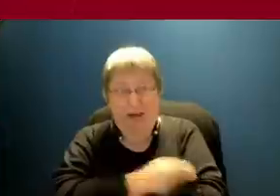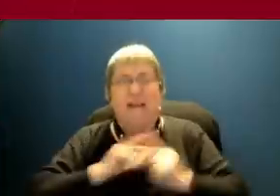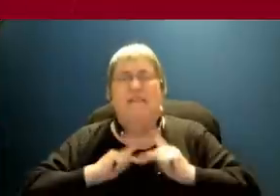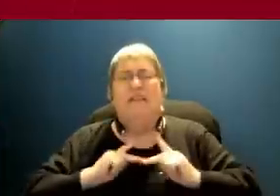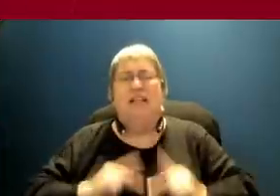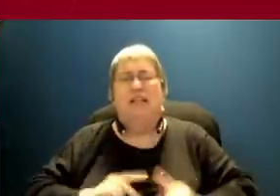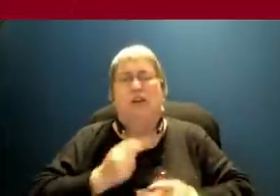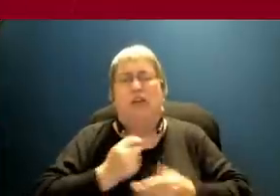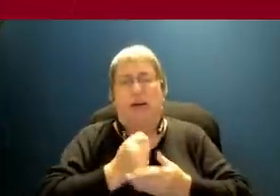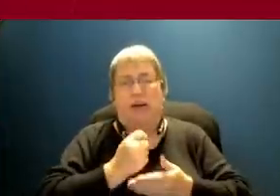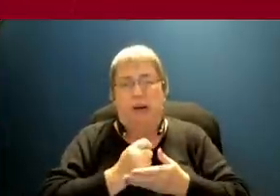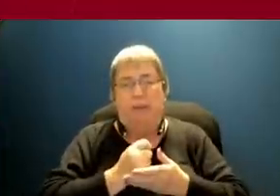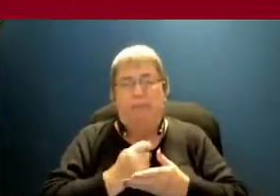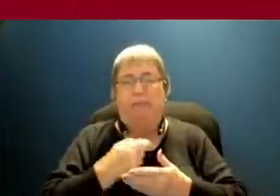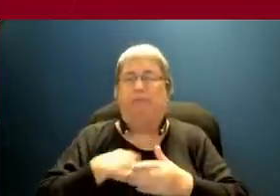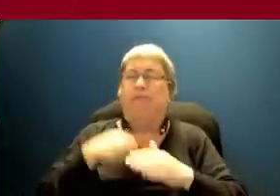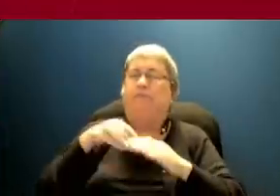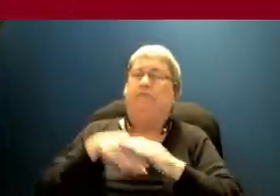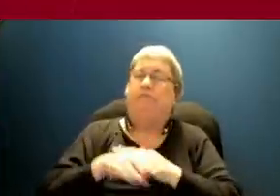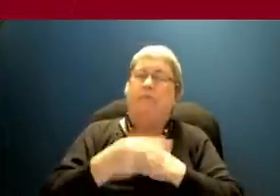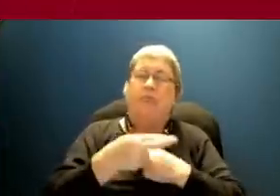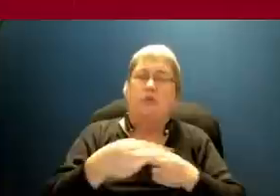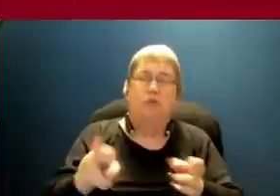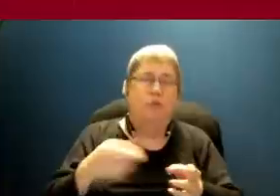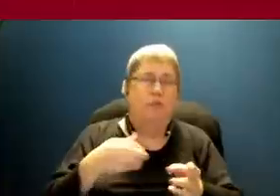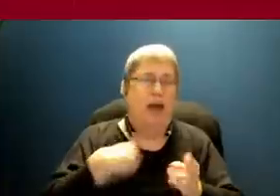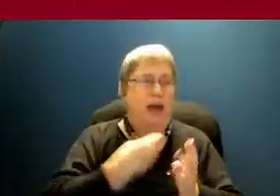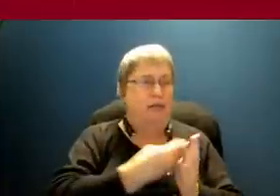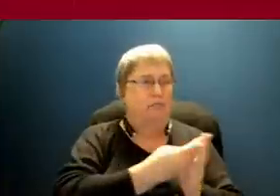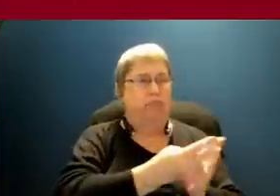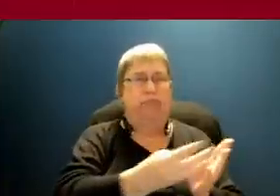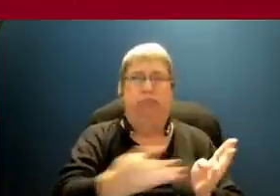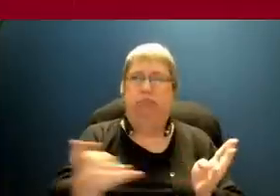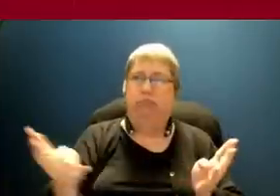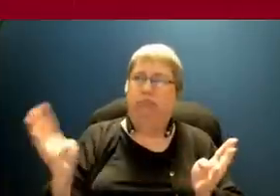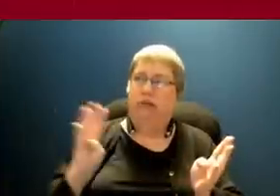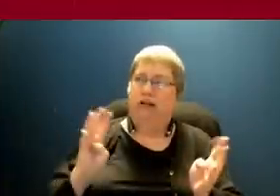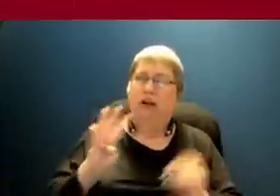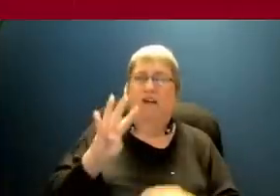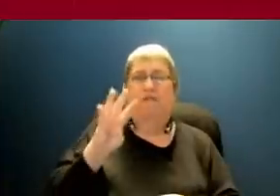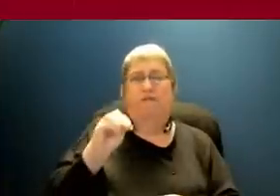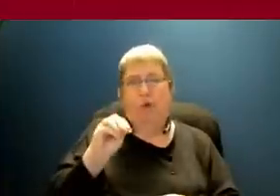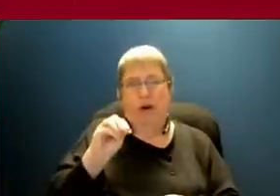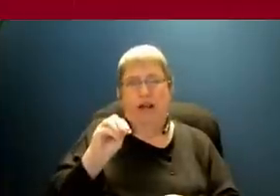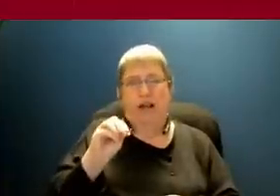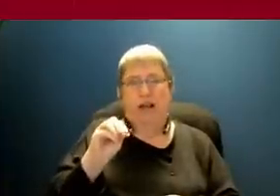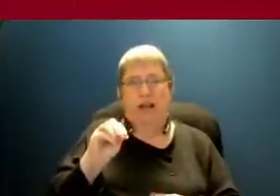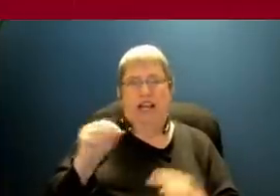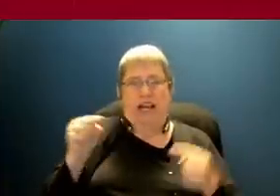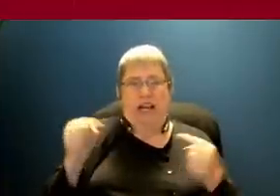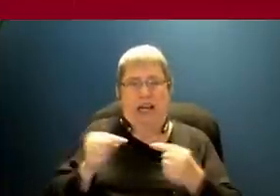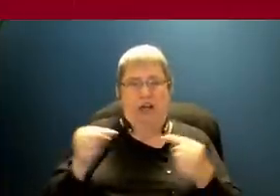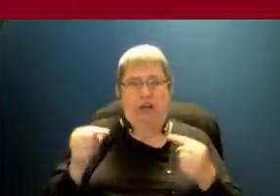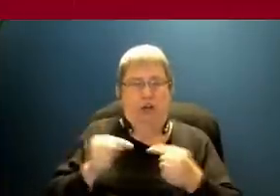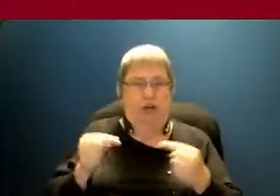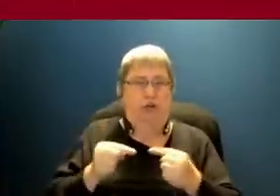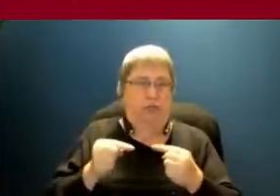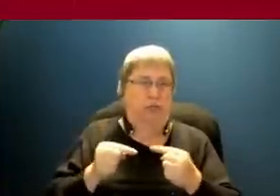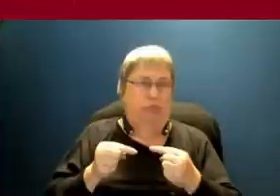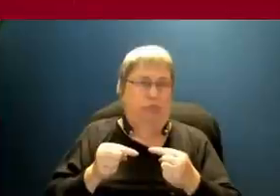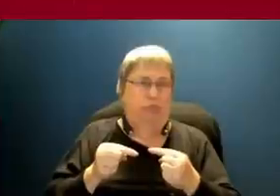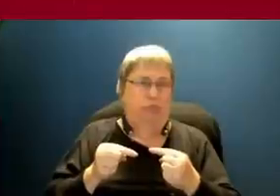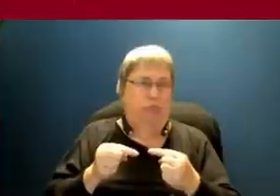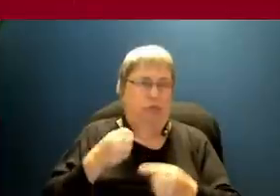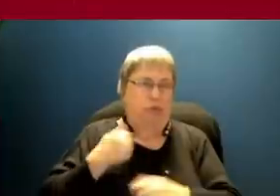that was filled with about 40 combat injured amputees being treated at any given time, a